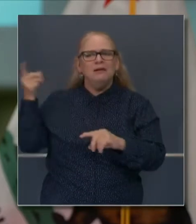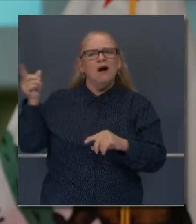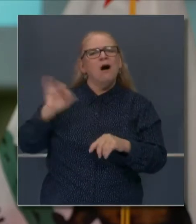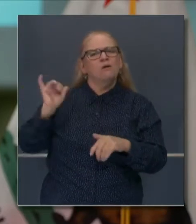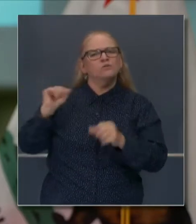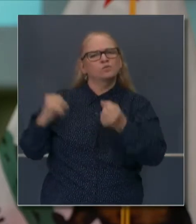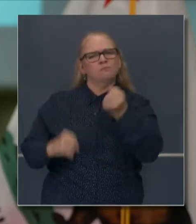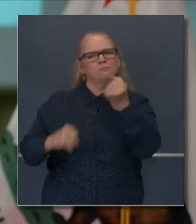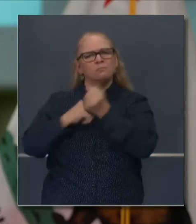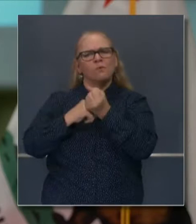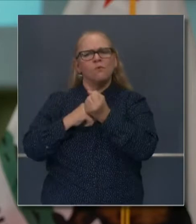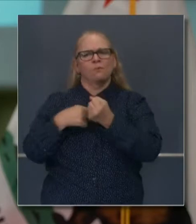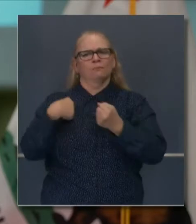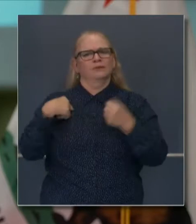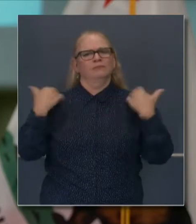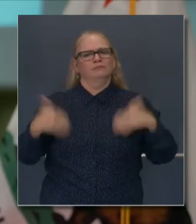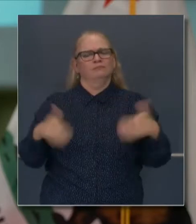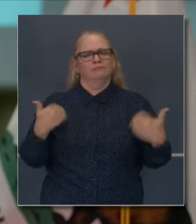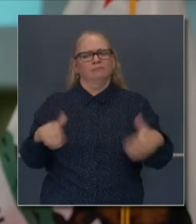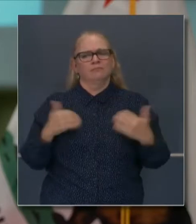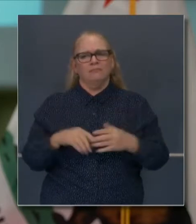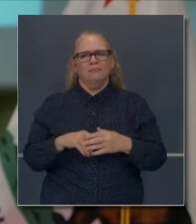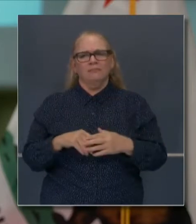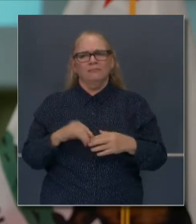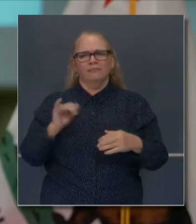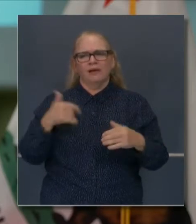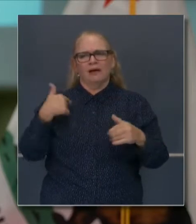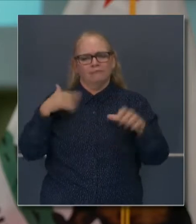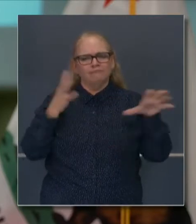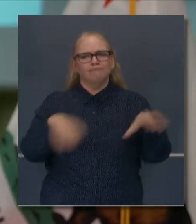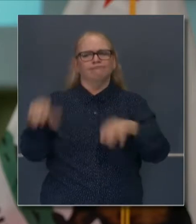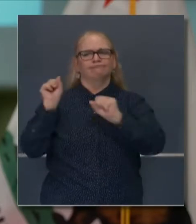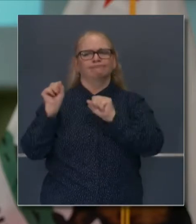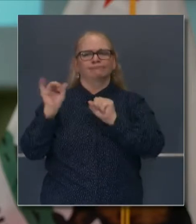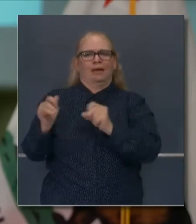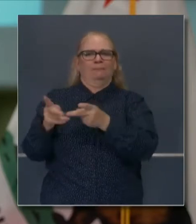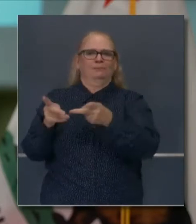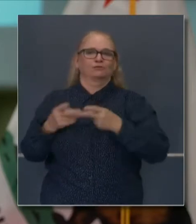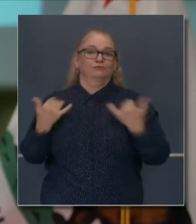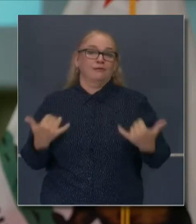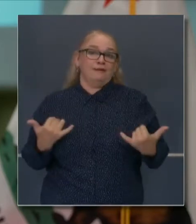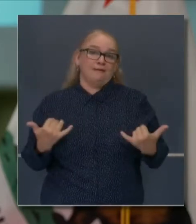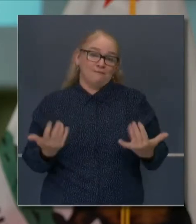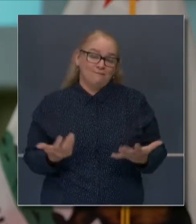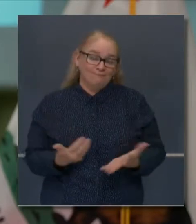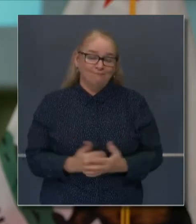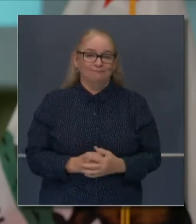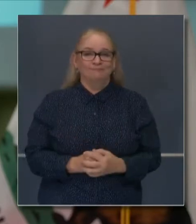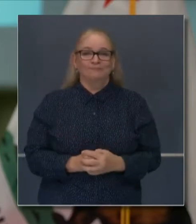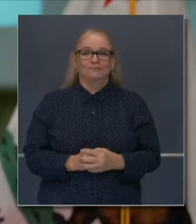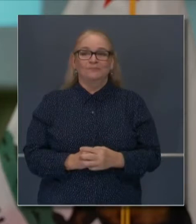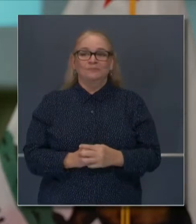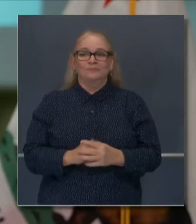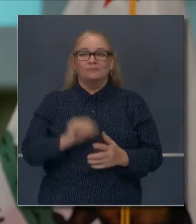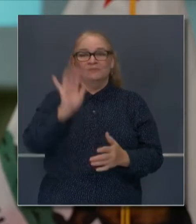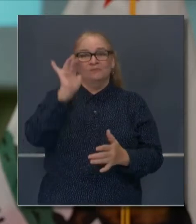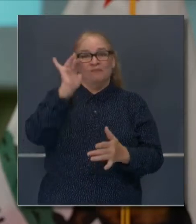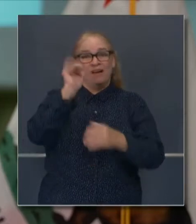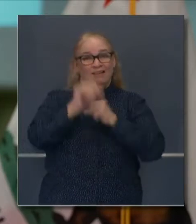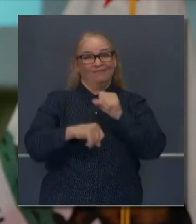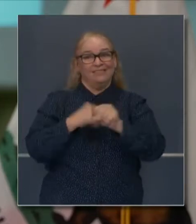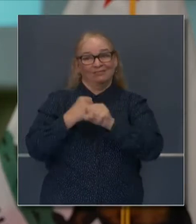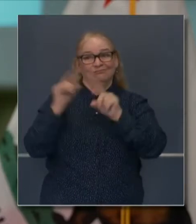support to the place I stand here today. 25 years of tremendous service to the citizens